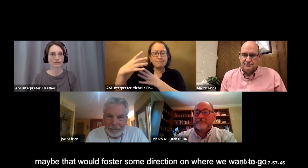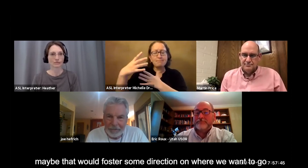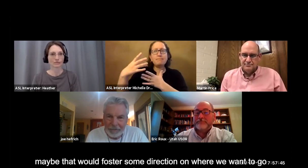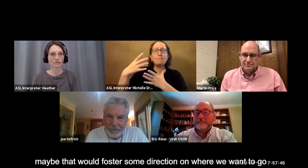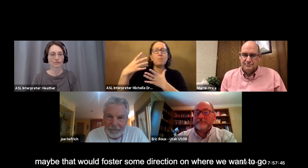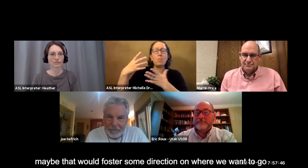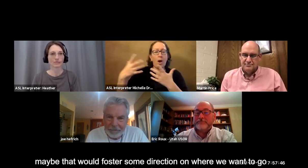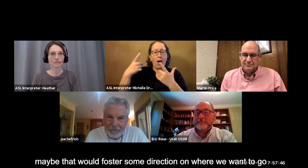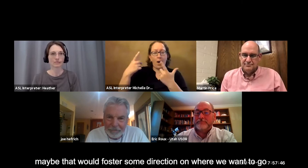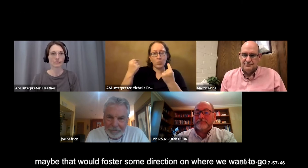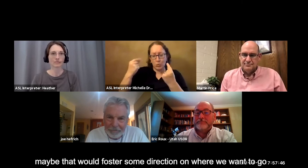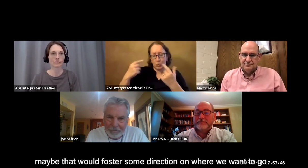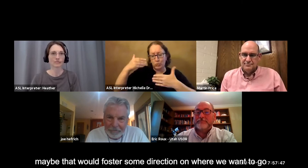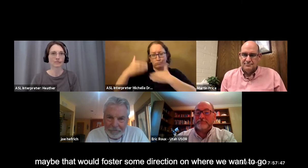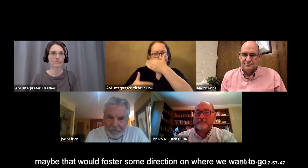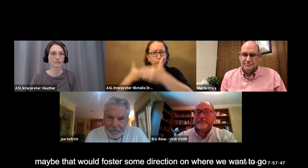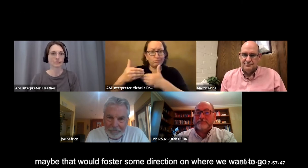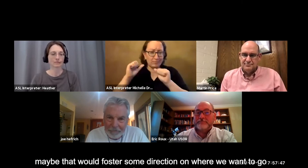here.